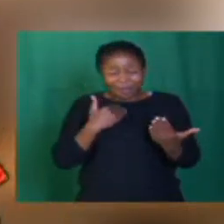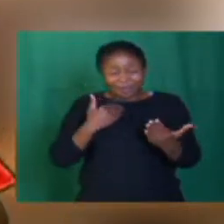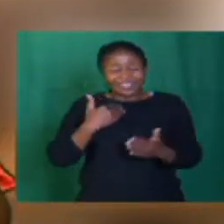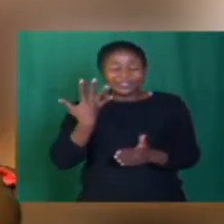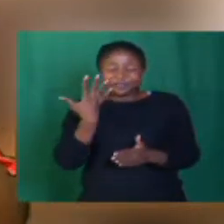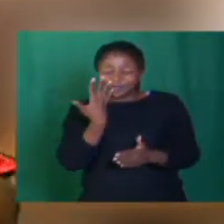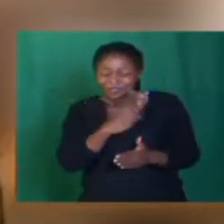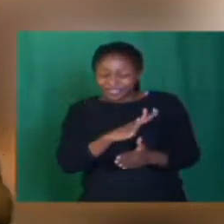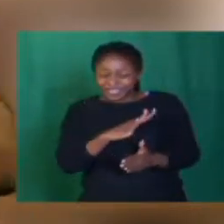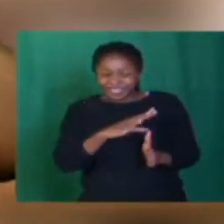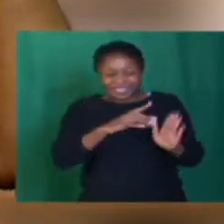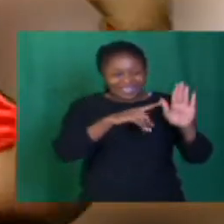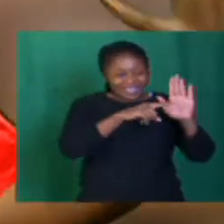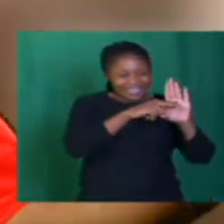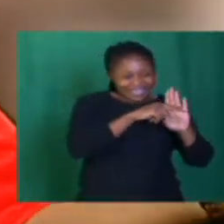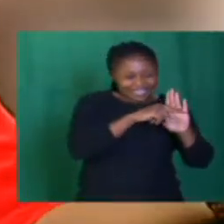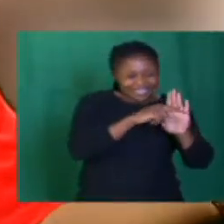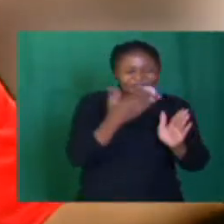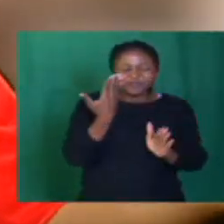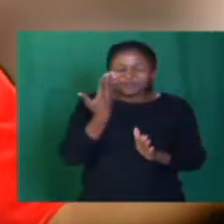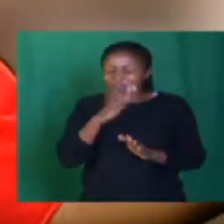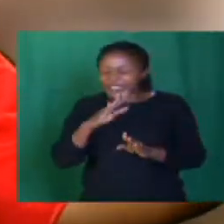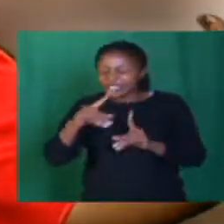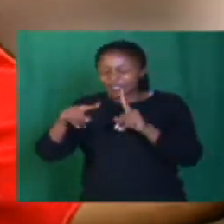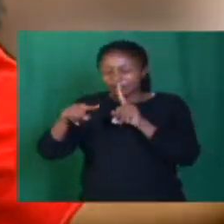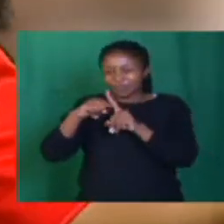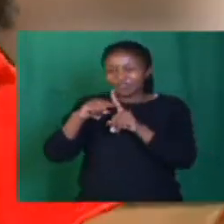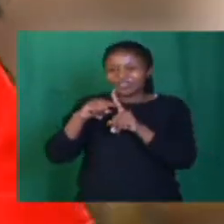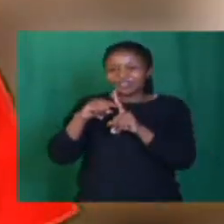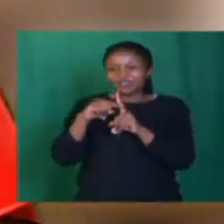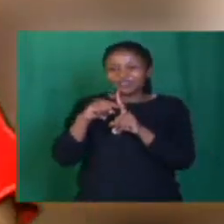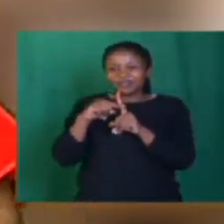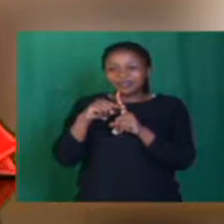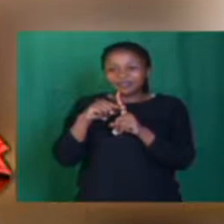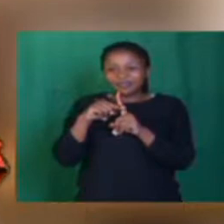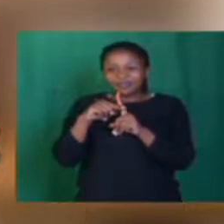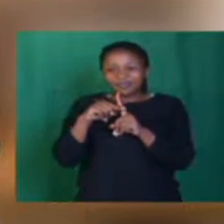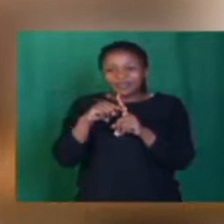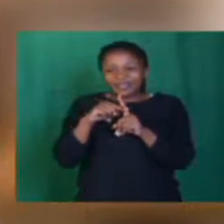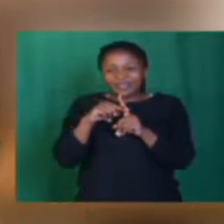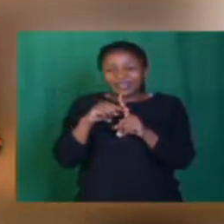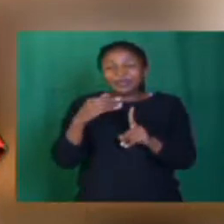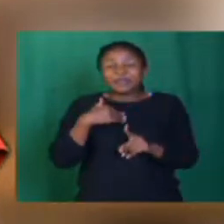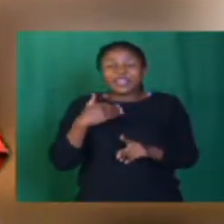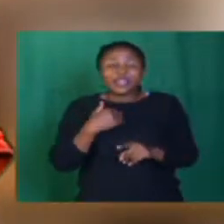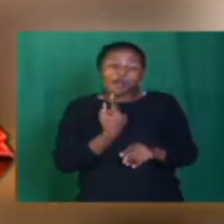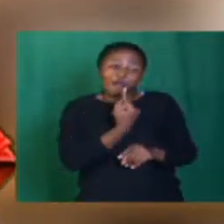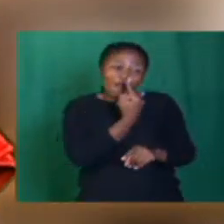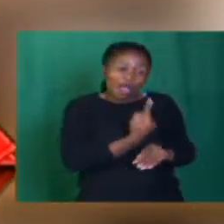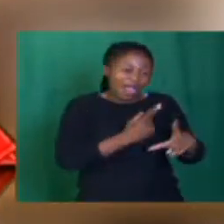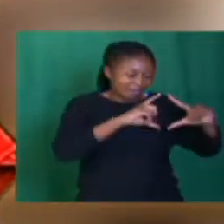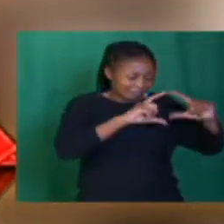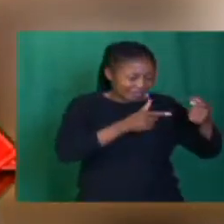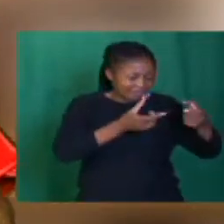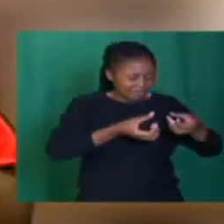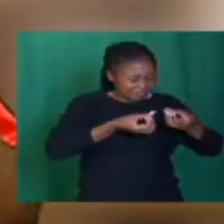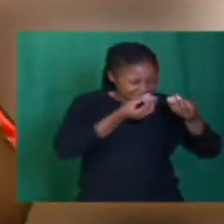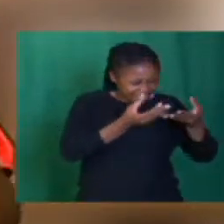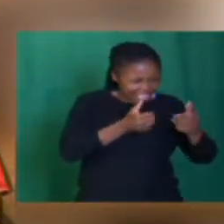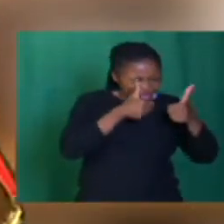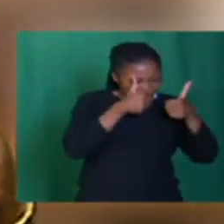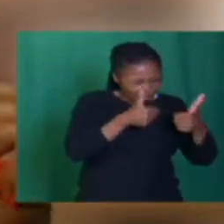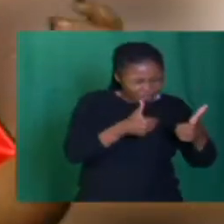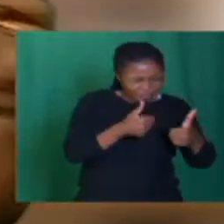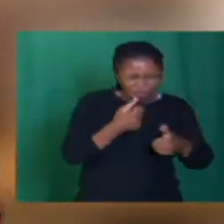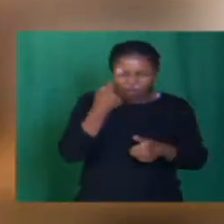discussion. Even though I gave you one paragraph for points for, and I've given you one paragraph for points against, and